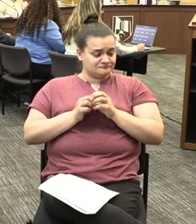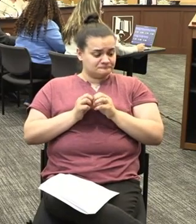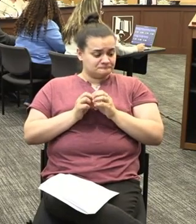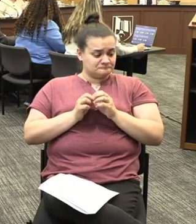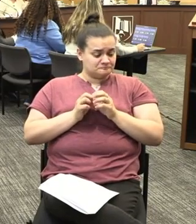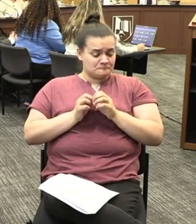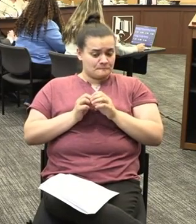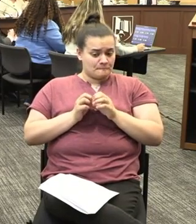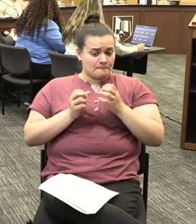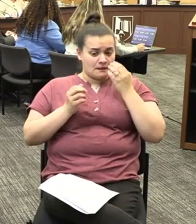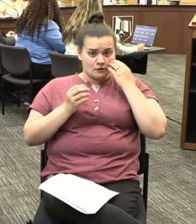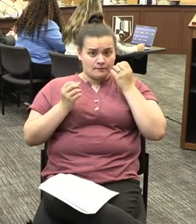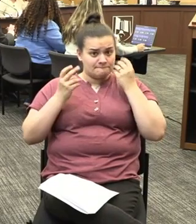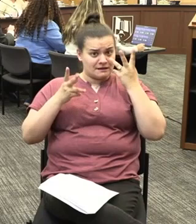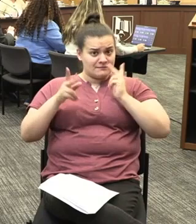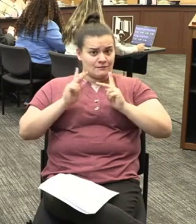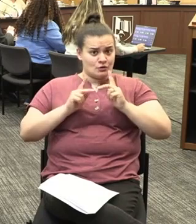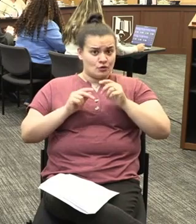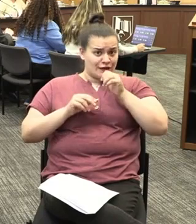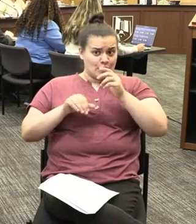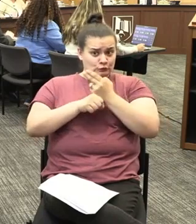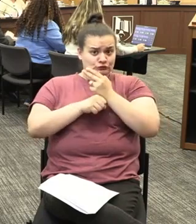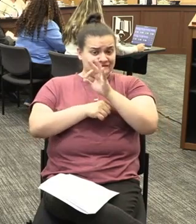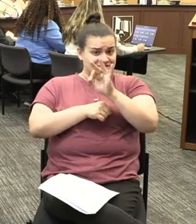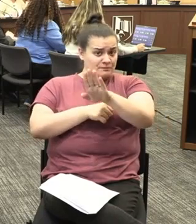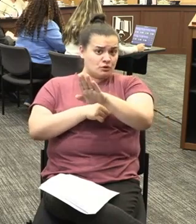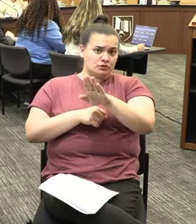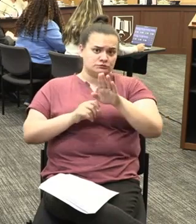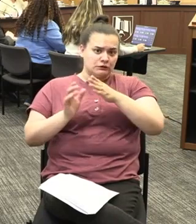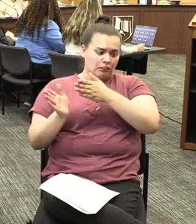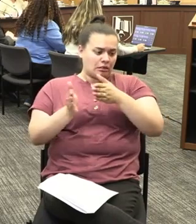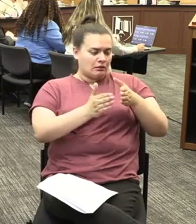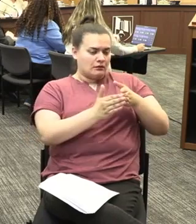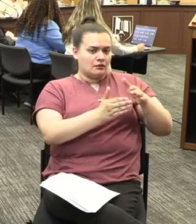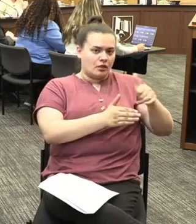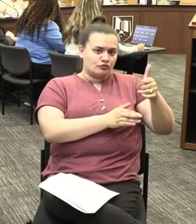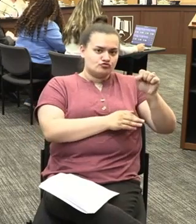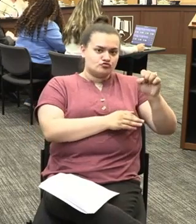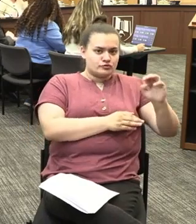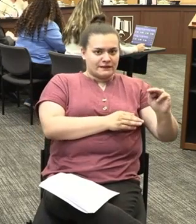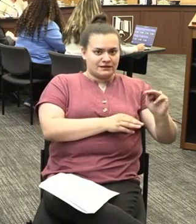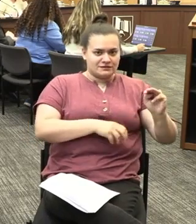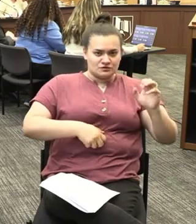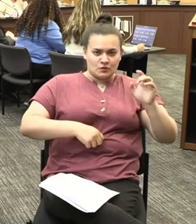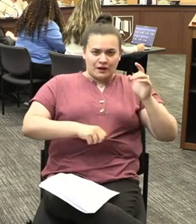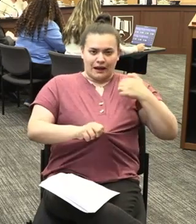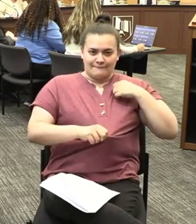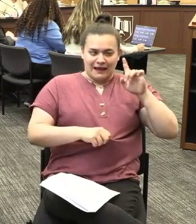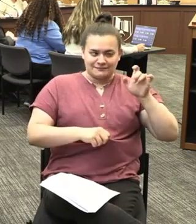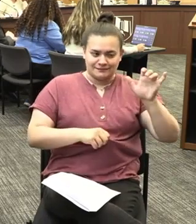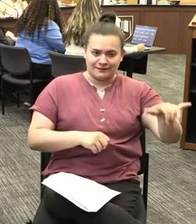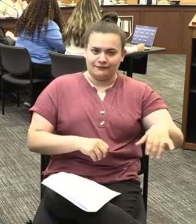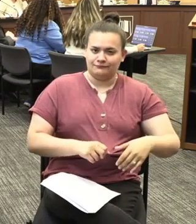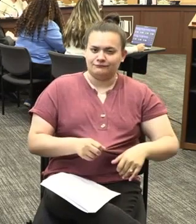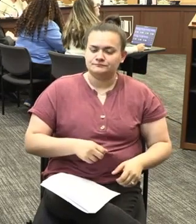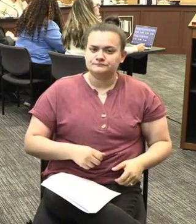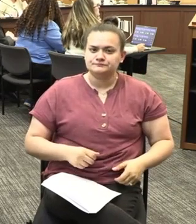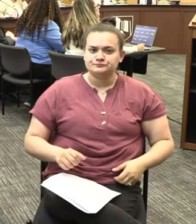Because I know a lot of people are getting off of Facebook, they're going more towards the other social medias. So that's why I'm asking the question.